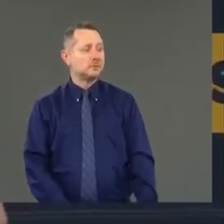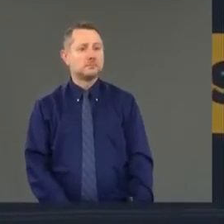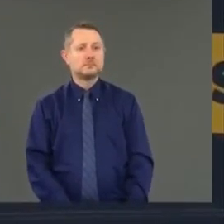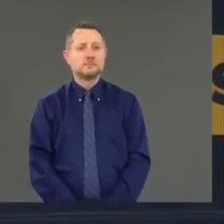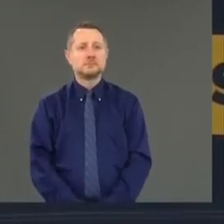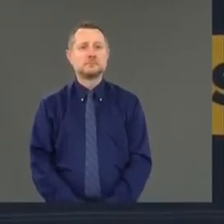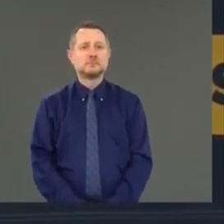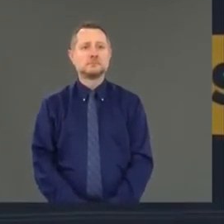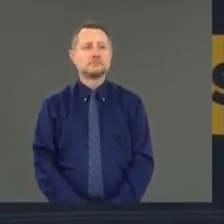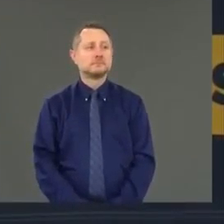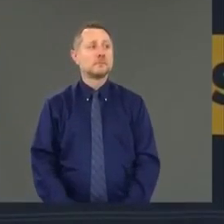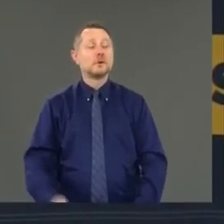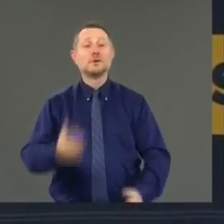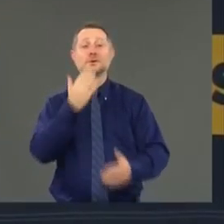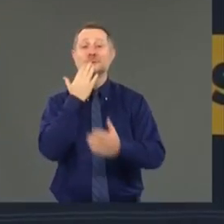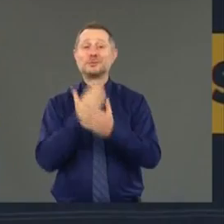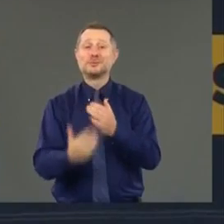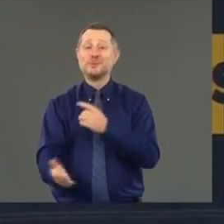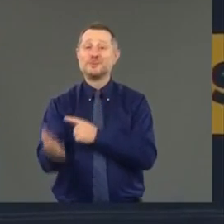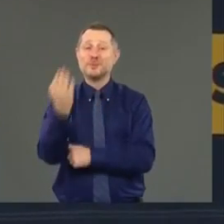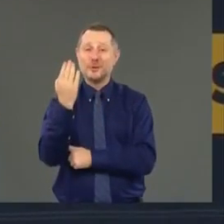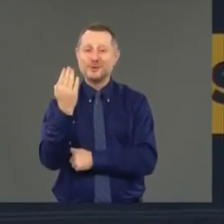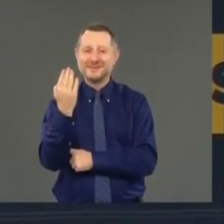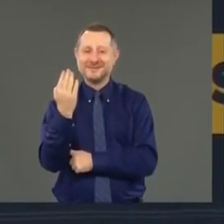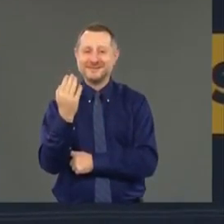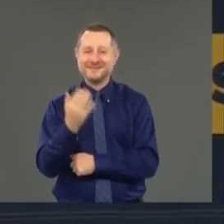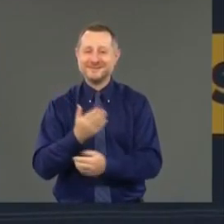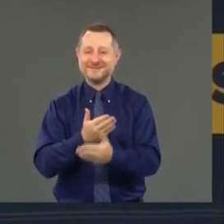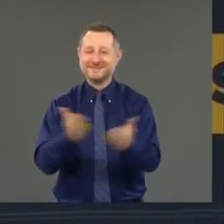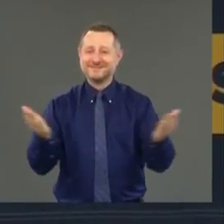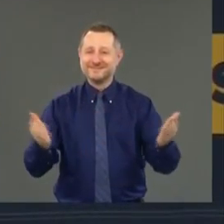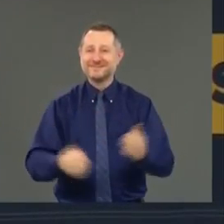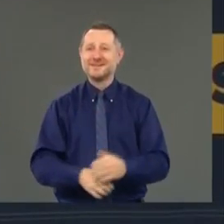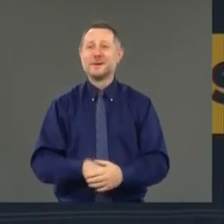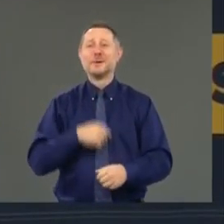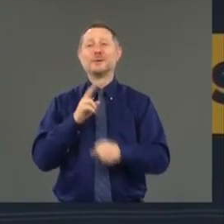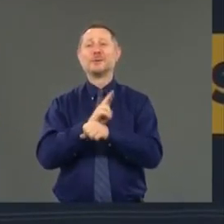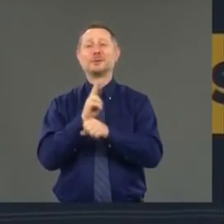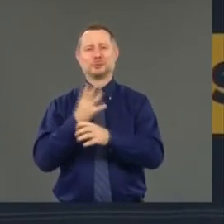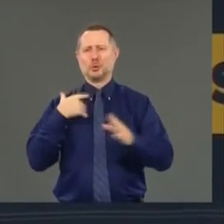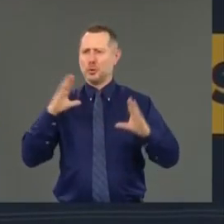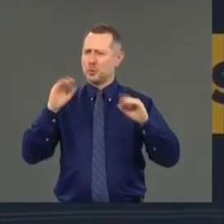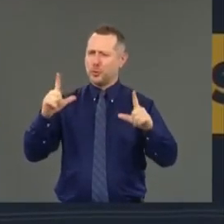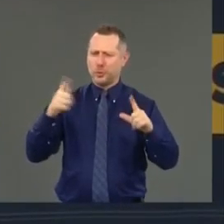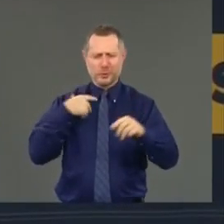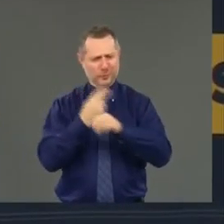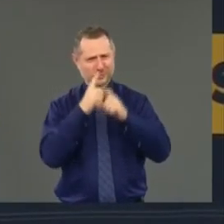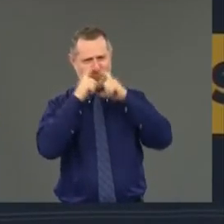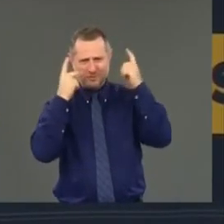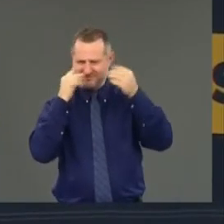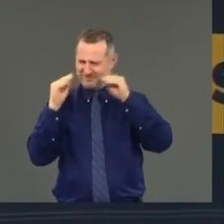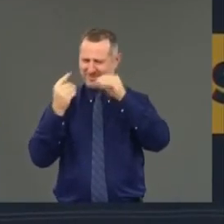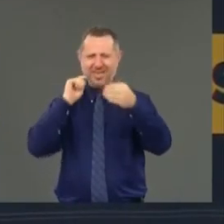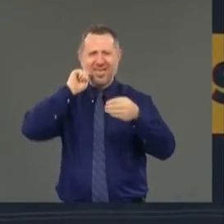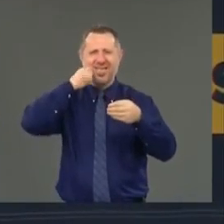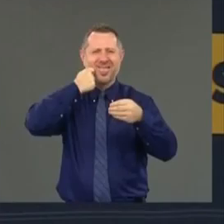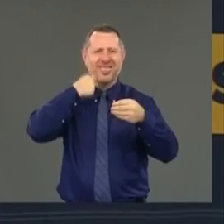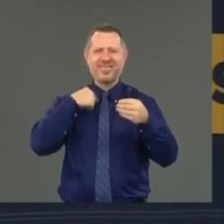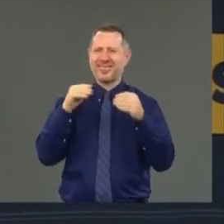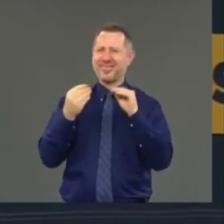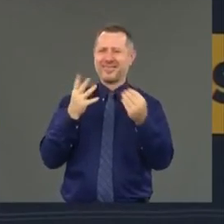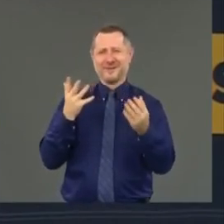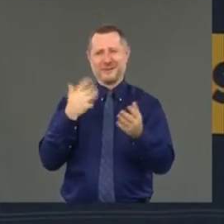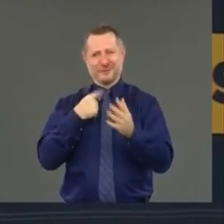Pleasure to be here today. Wearing a very cool mask today, at the record show. New York tough, New York